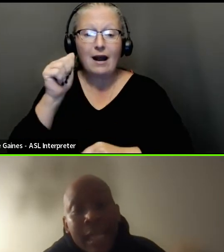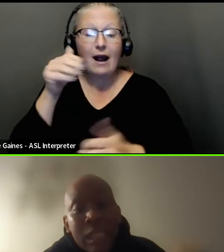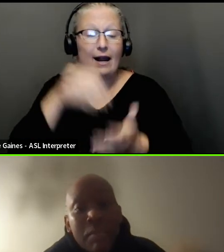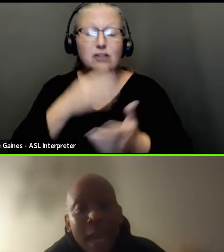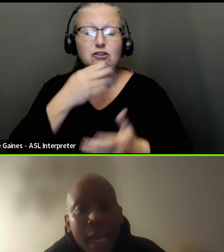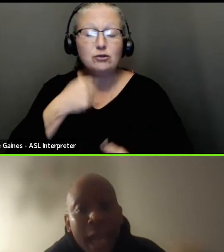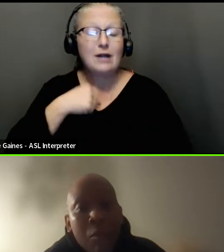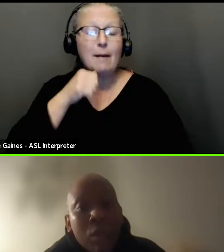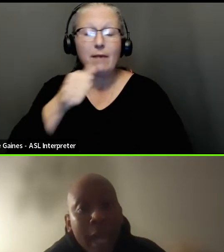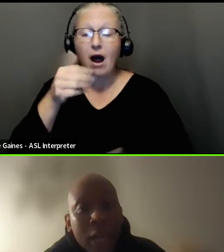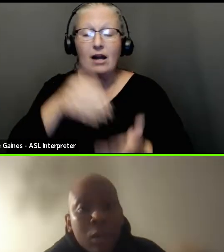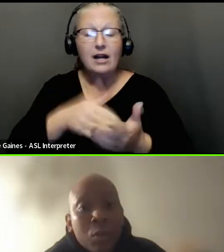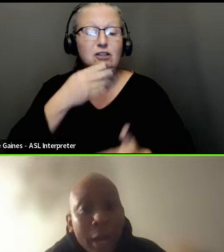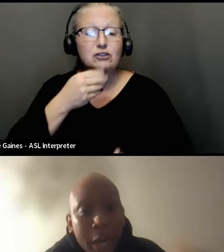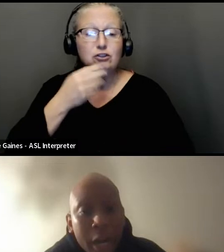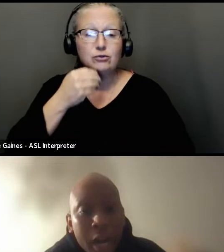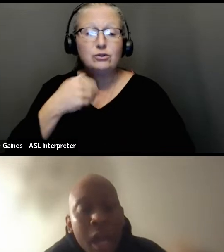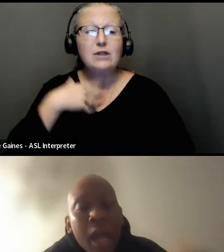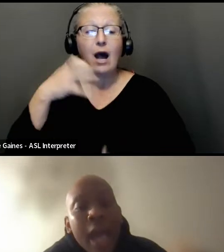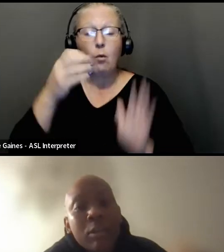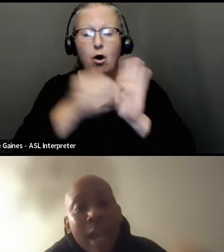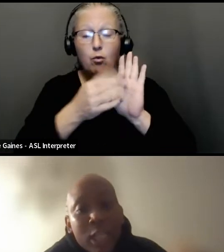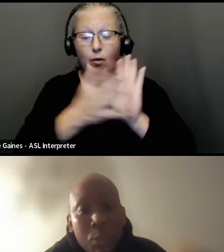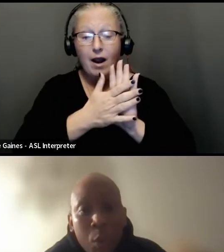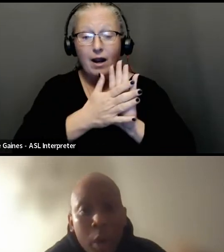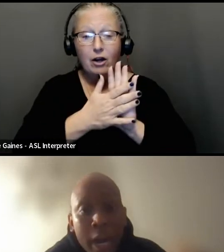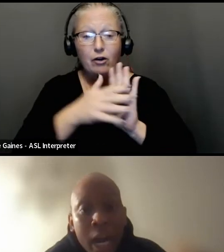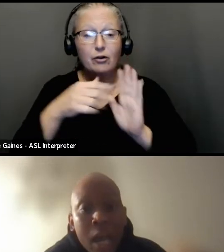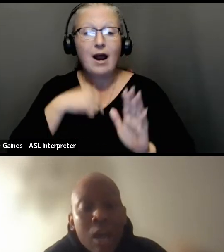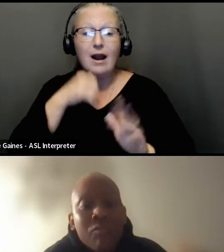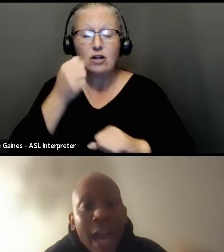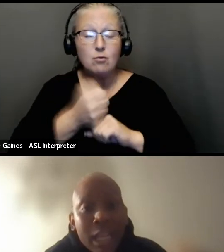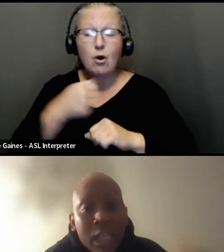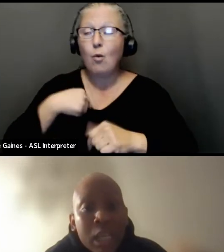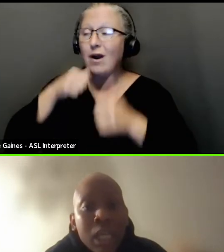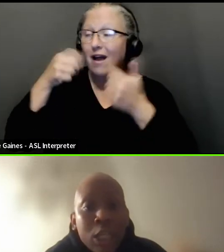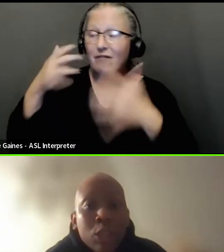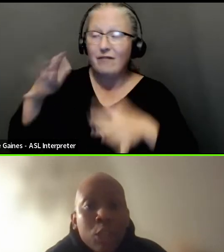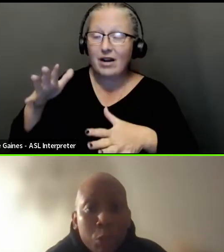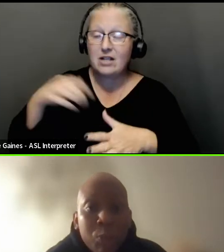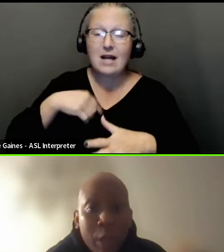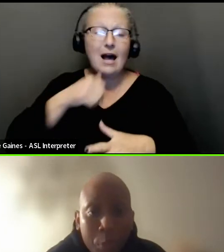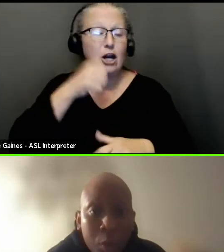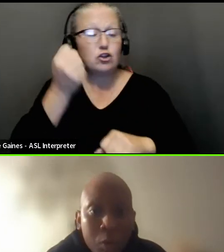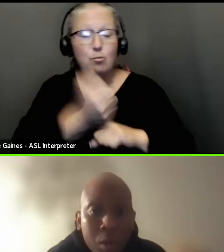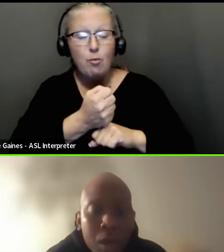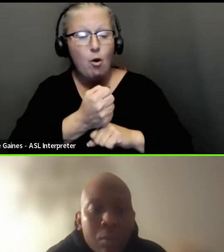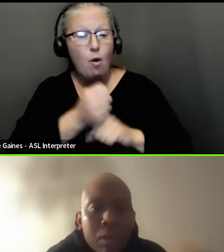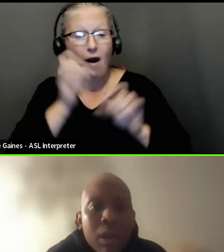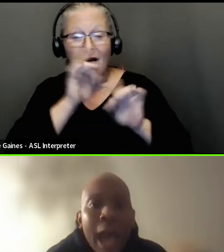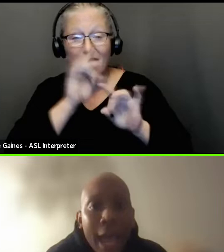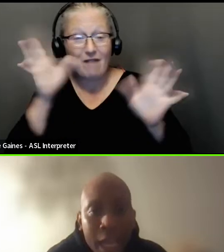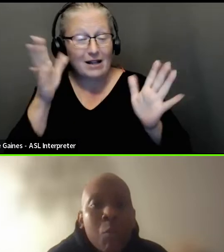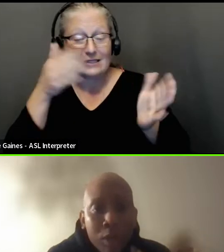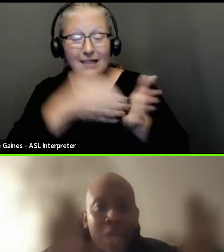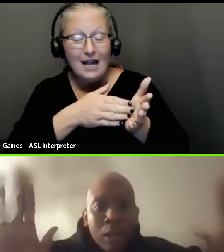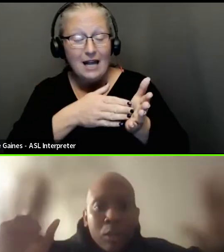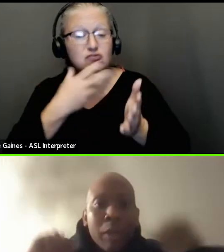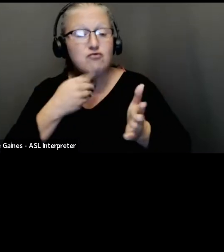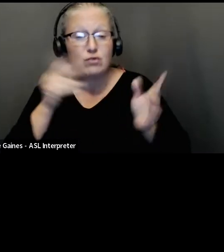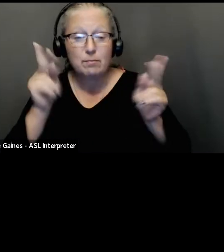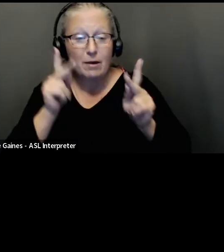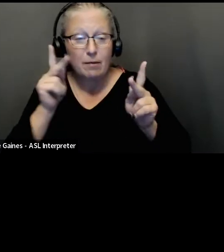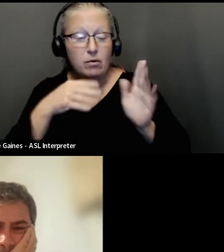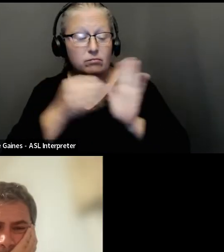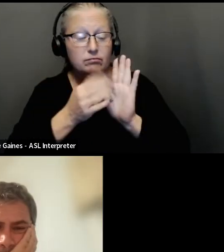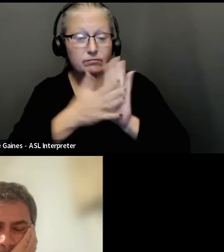not anti-Semitic. I would like it on the record. I do not support violence against the Jewish people. And I want that on